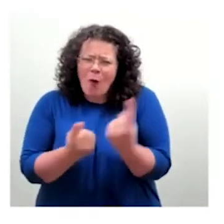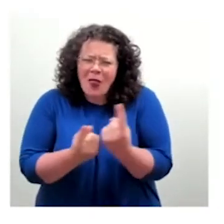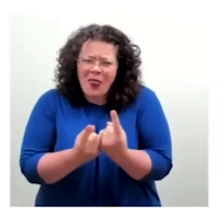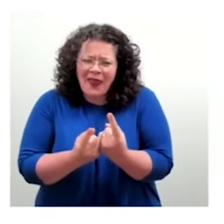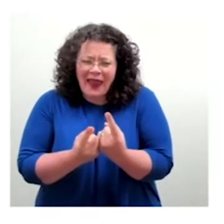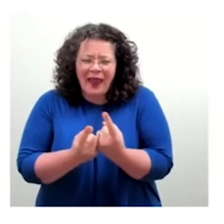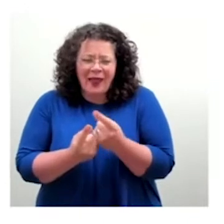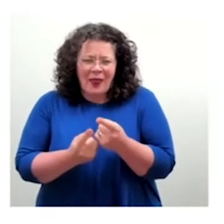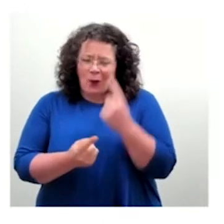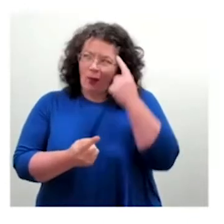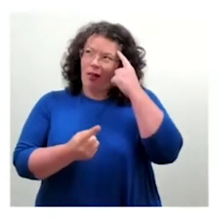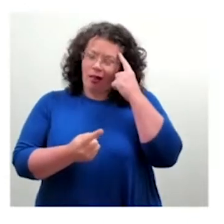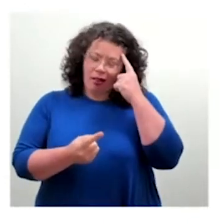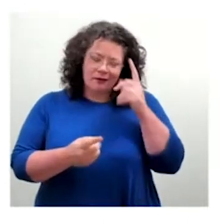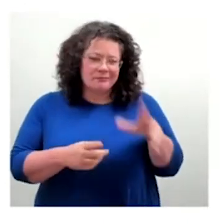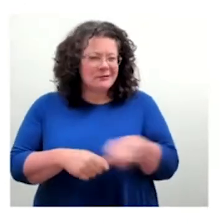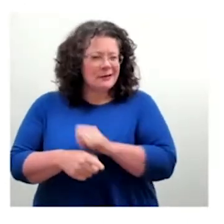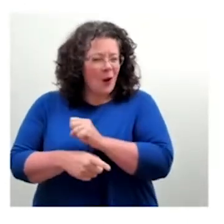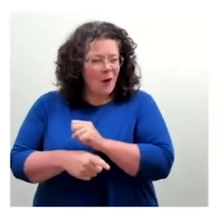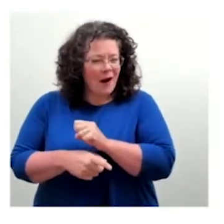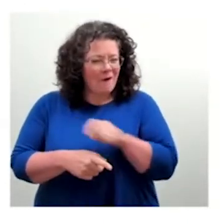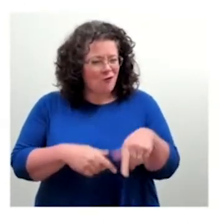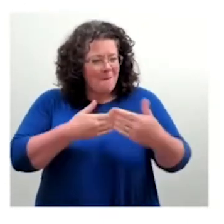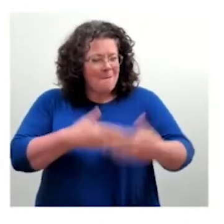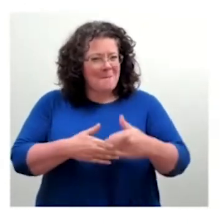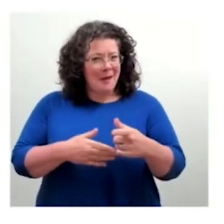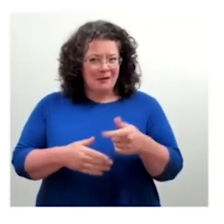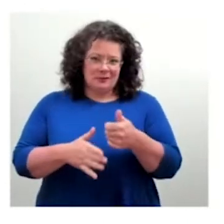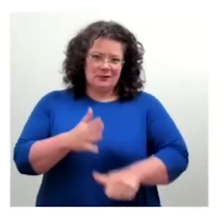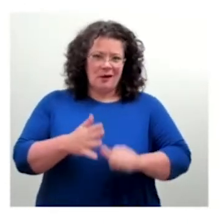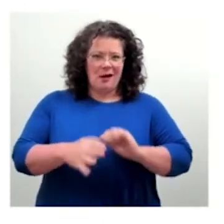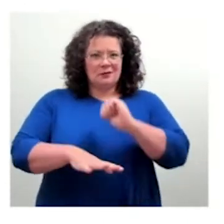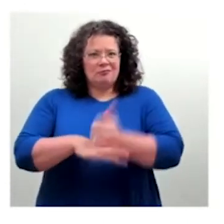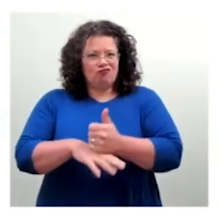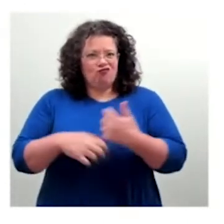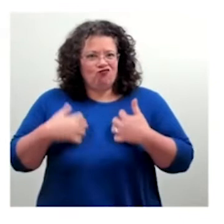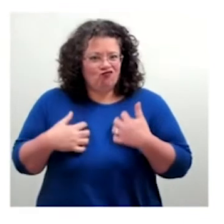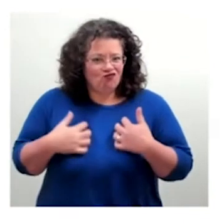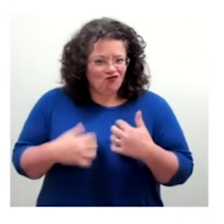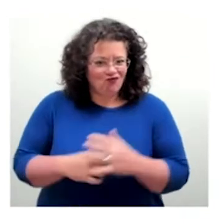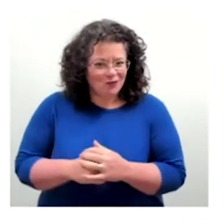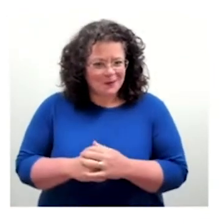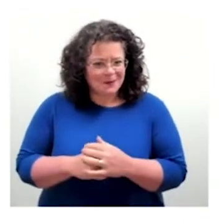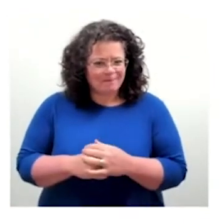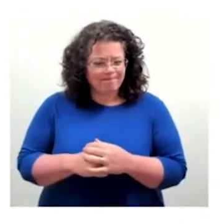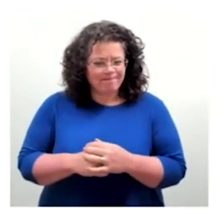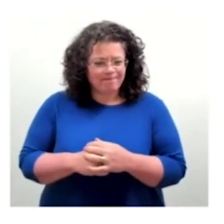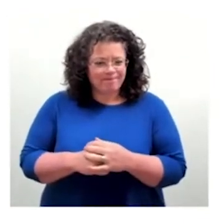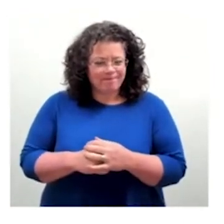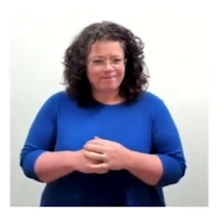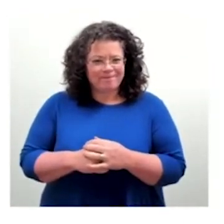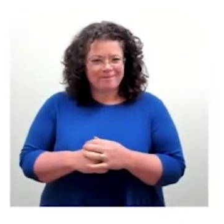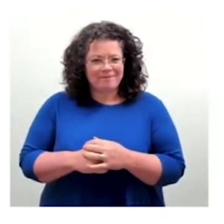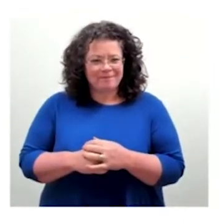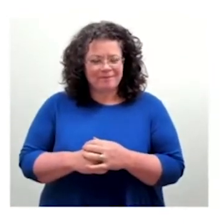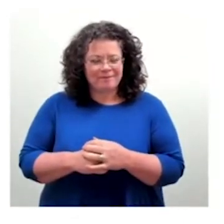Big theme. Sorry, yes. What's the tweet going to be? I think I'm allowed two. That's the first thing I would say. Being stubborn is a good thing, and